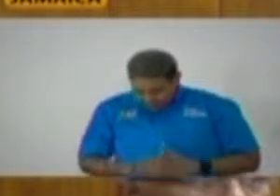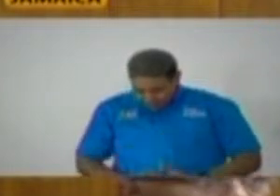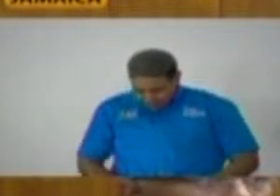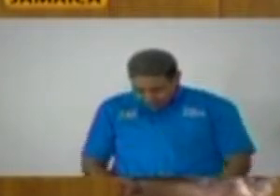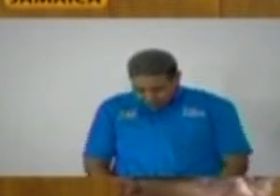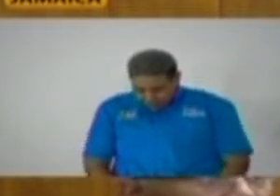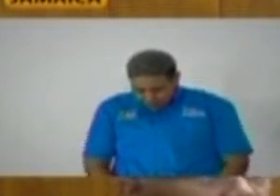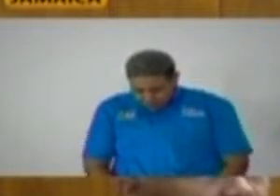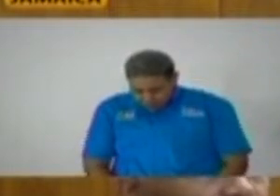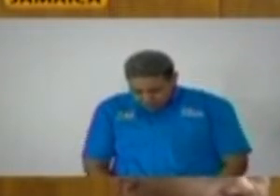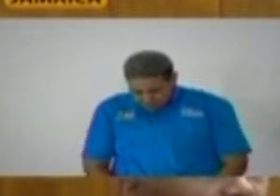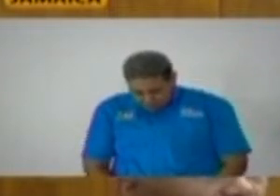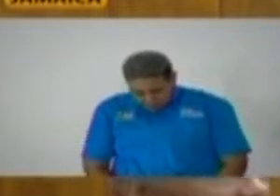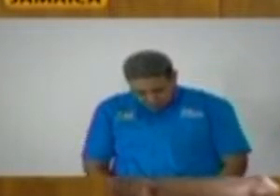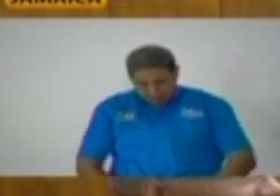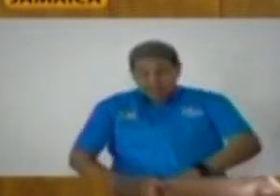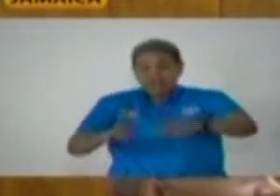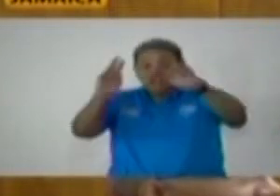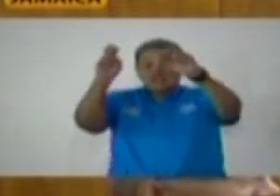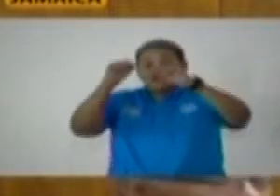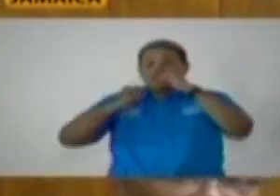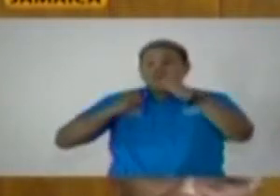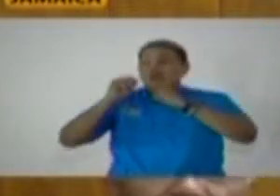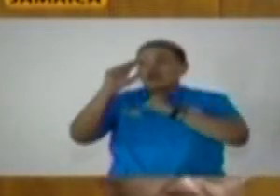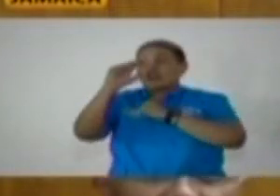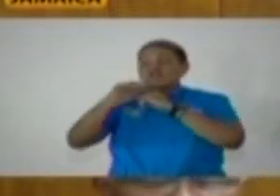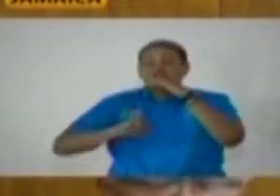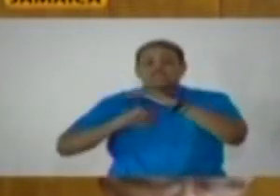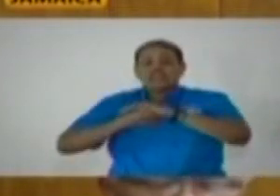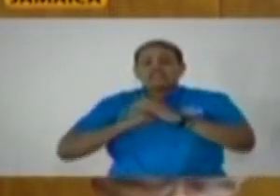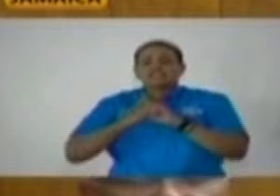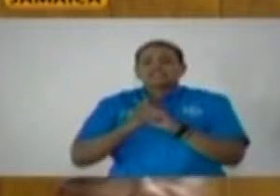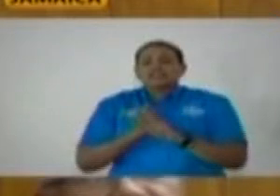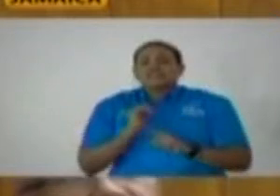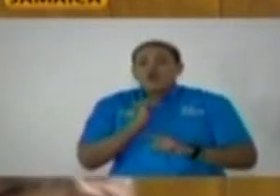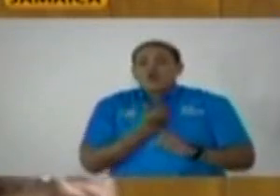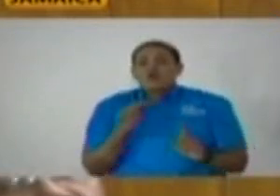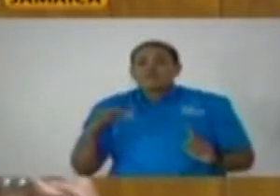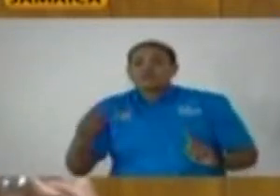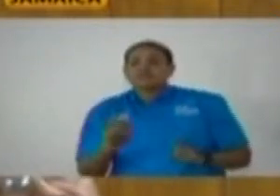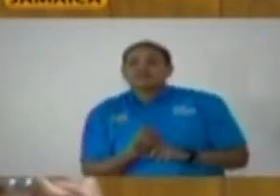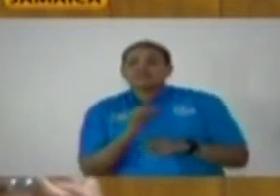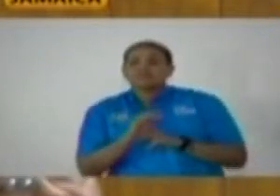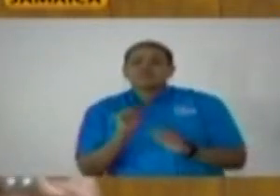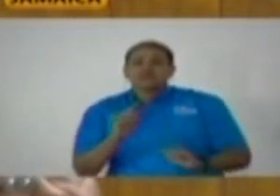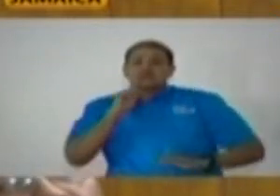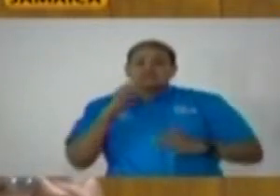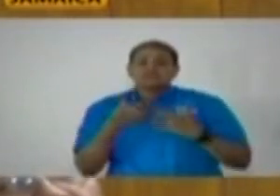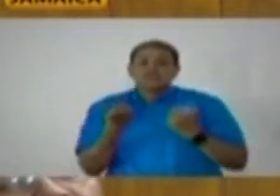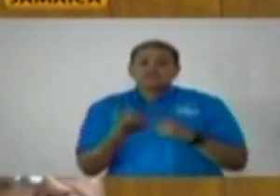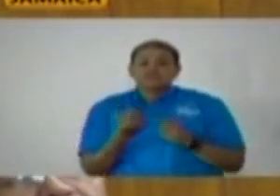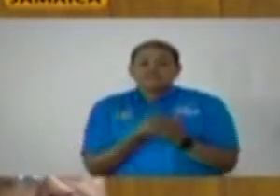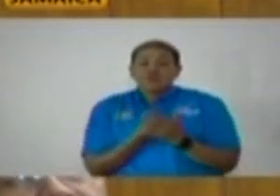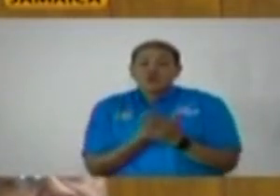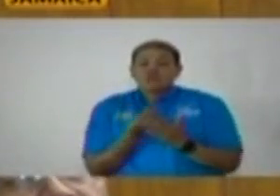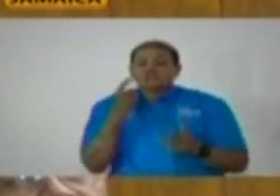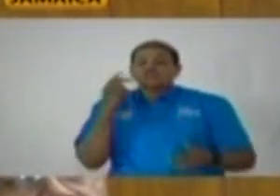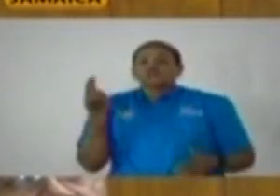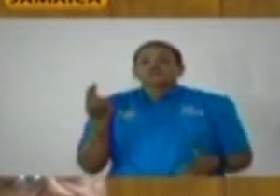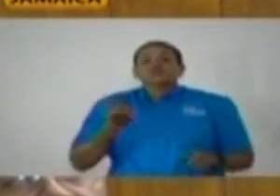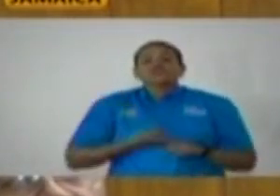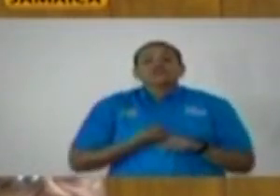Let's hear it. On the issue of the March 31st deadline. It is our view that the minister can set aside funds